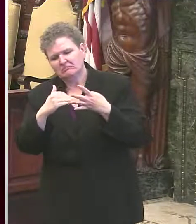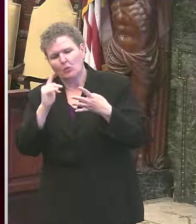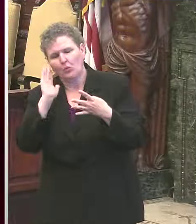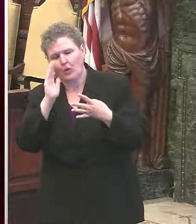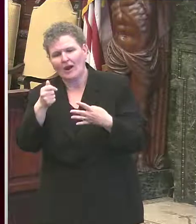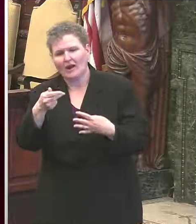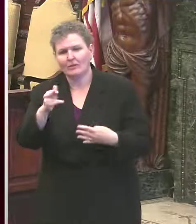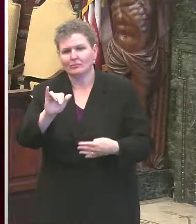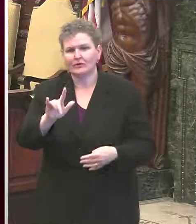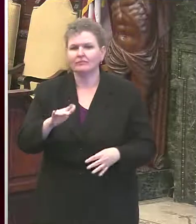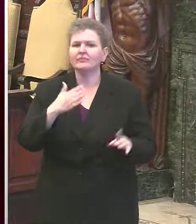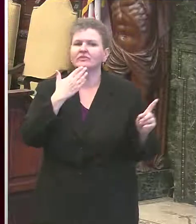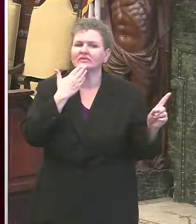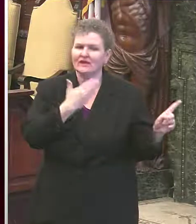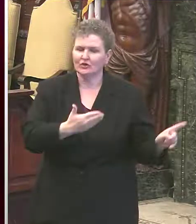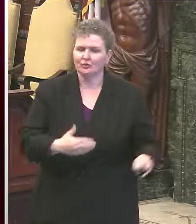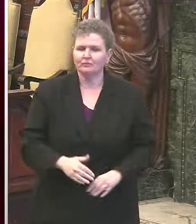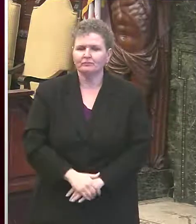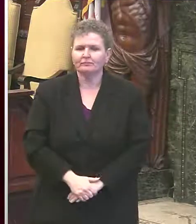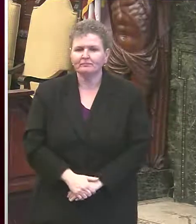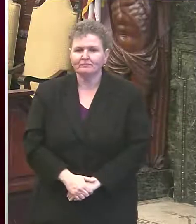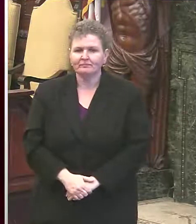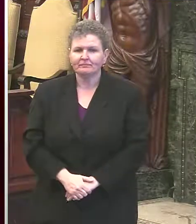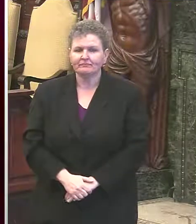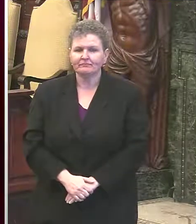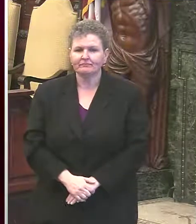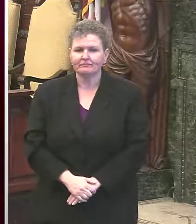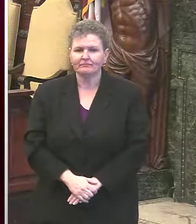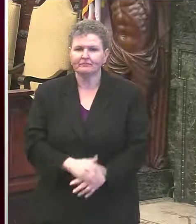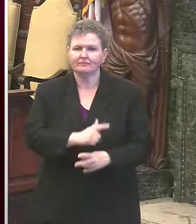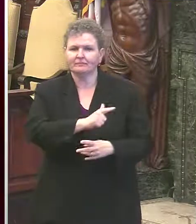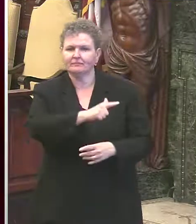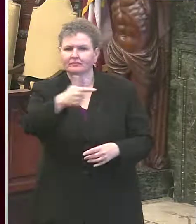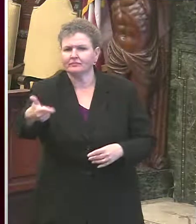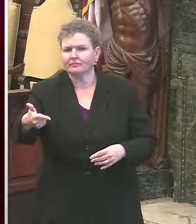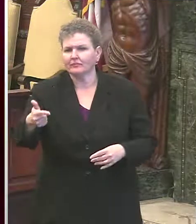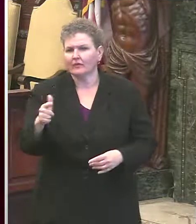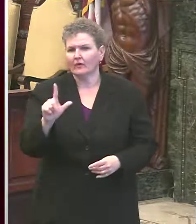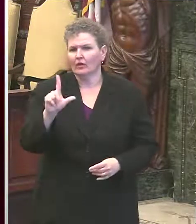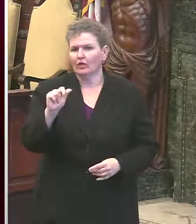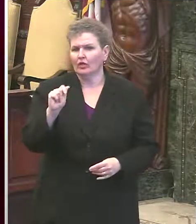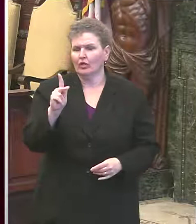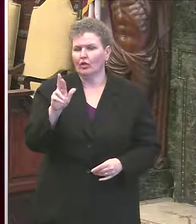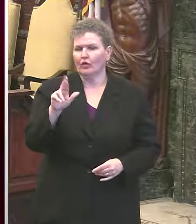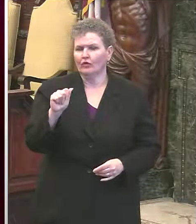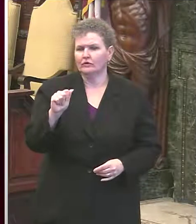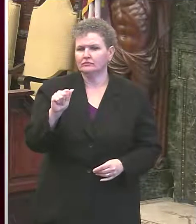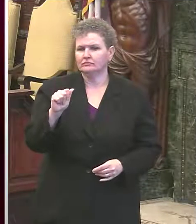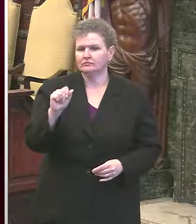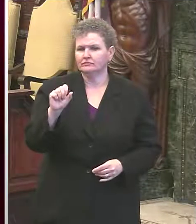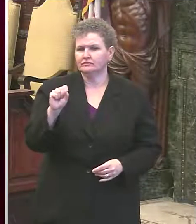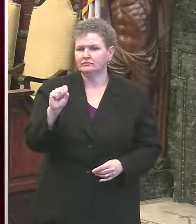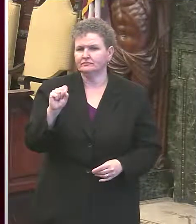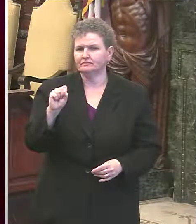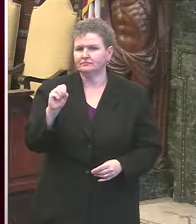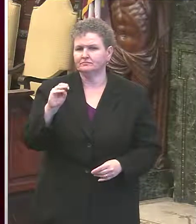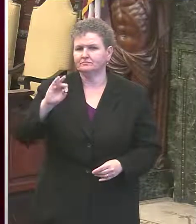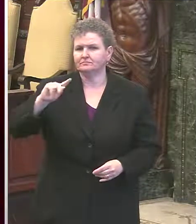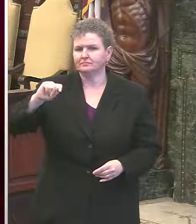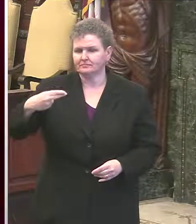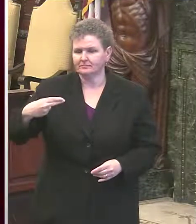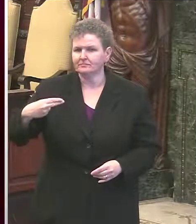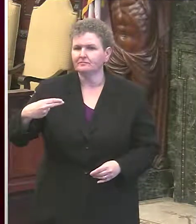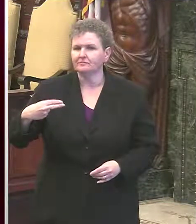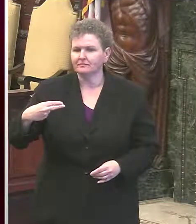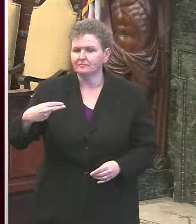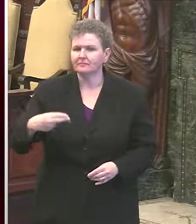Okay, thank you. That's all. Thanks, Max. Next up, we have Laura Smythe from Philadelphia Business Journal. Laura, you can go ahead and unmute.